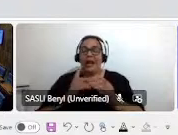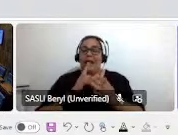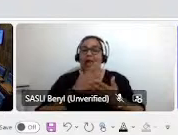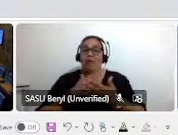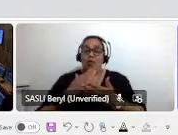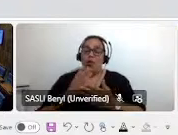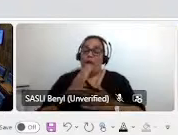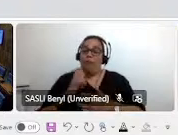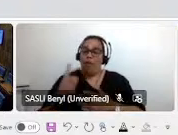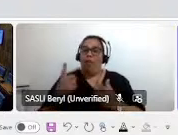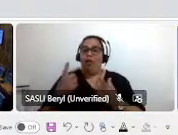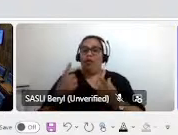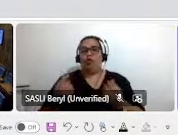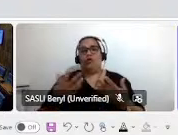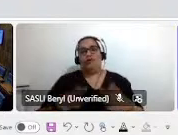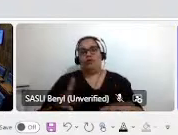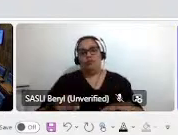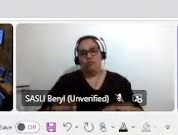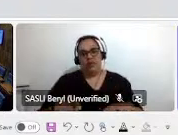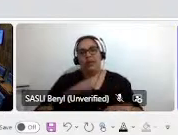is done, that